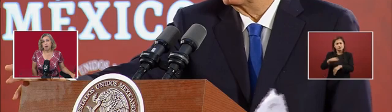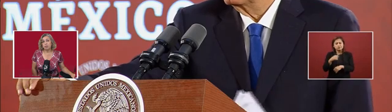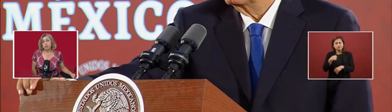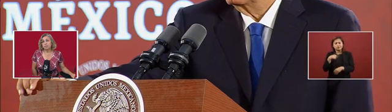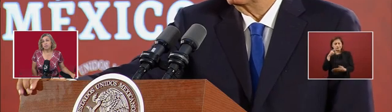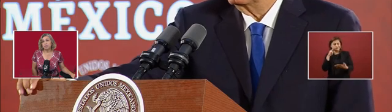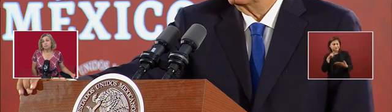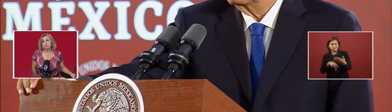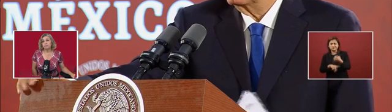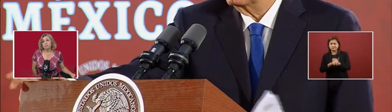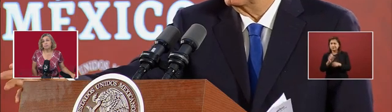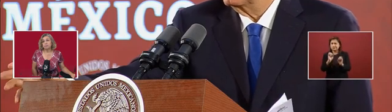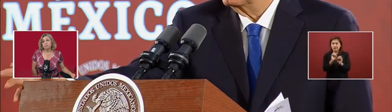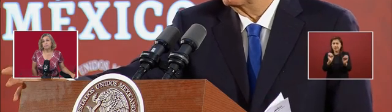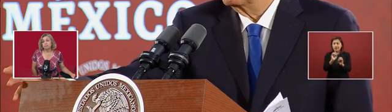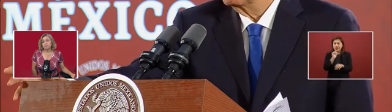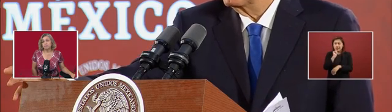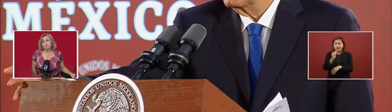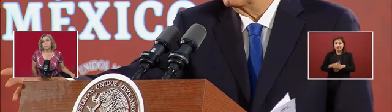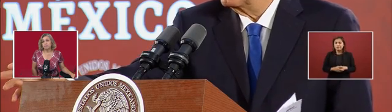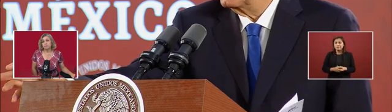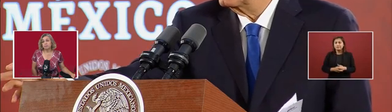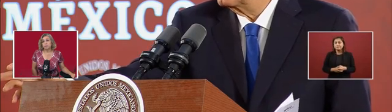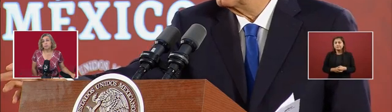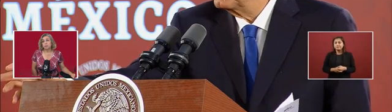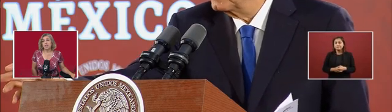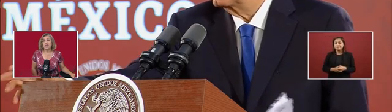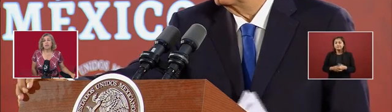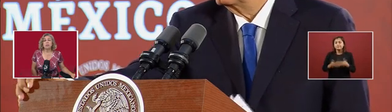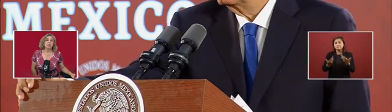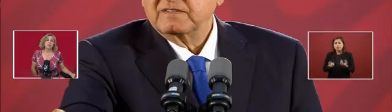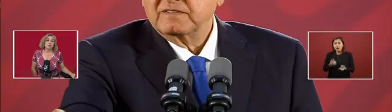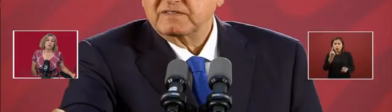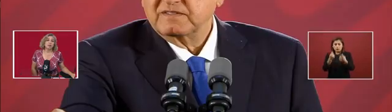And remind me of the rastrillos. rastrillos.